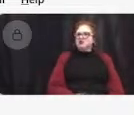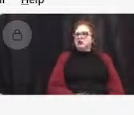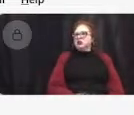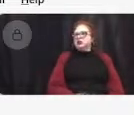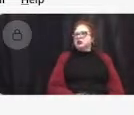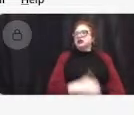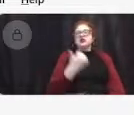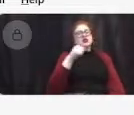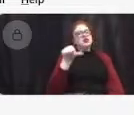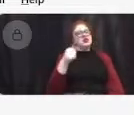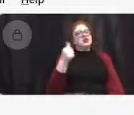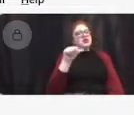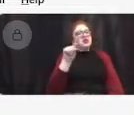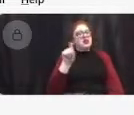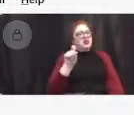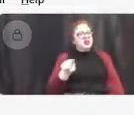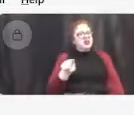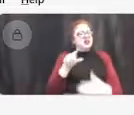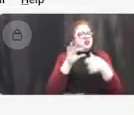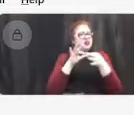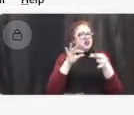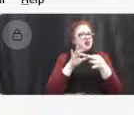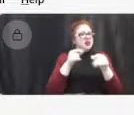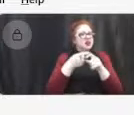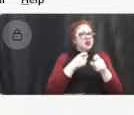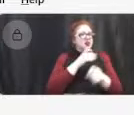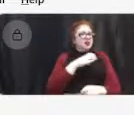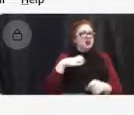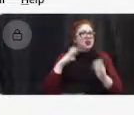questions or comments from commissioners?